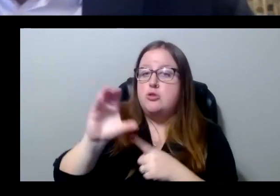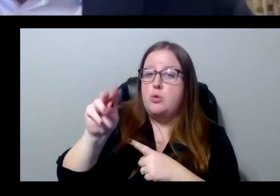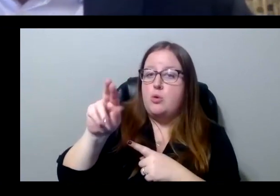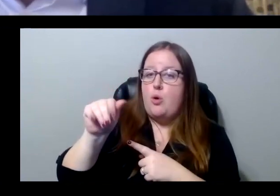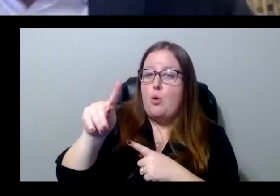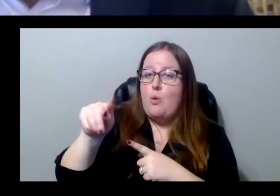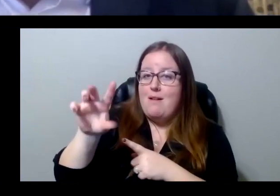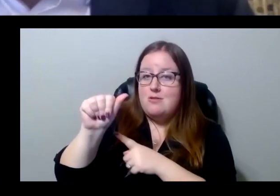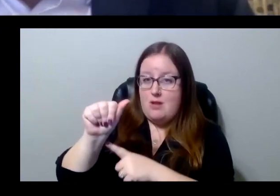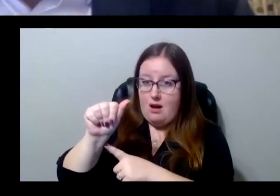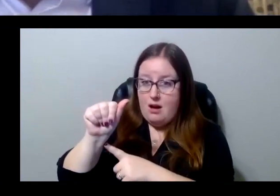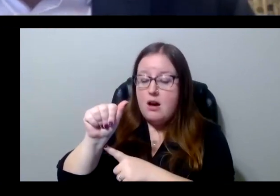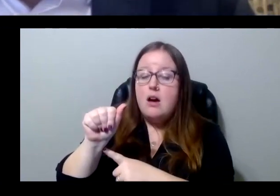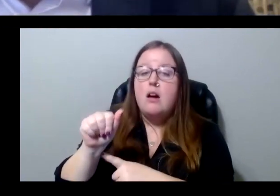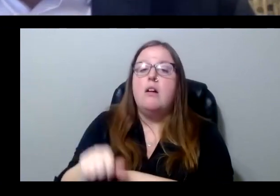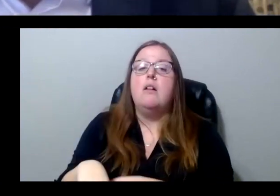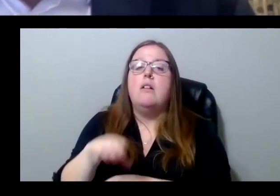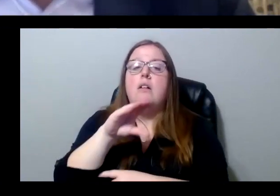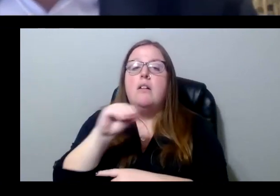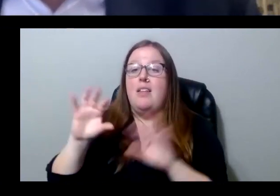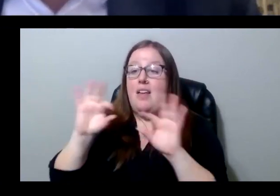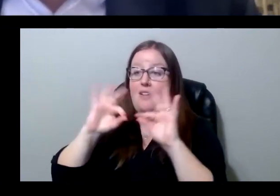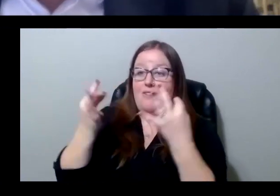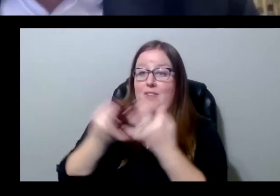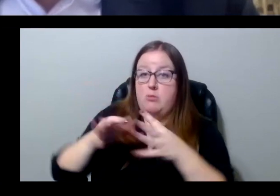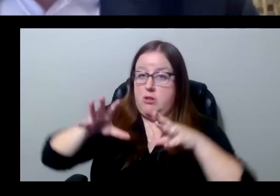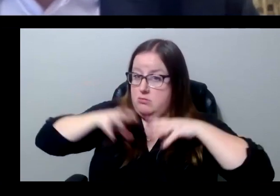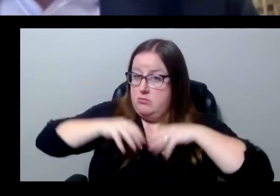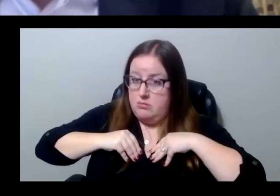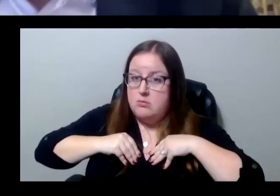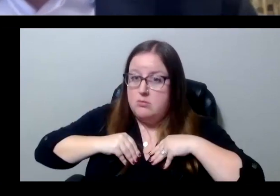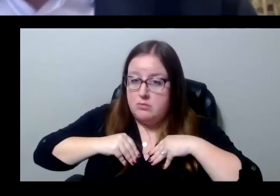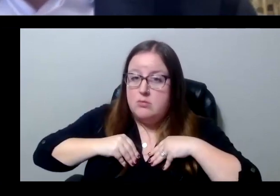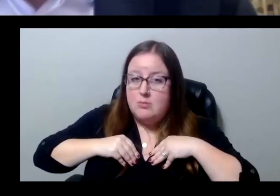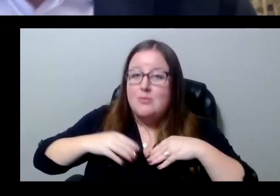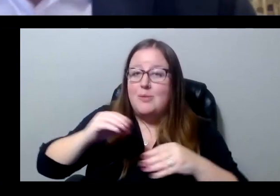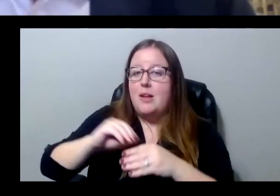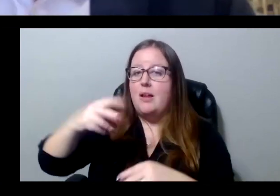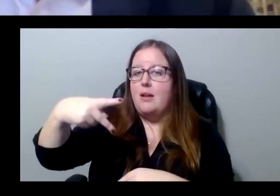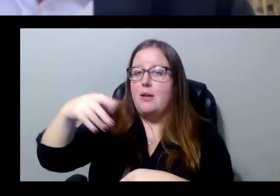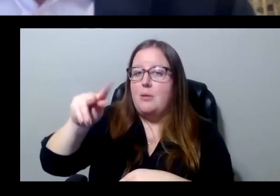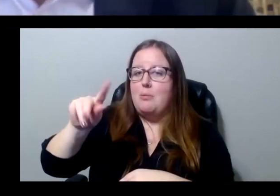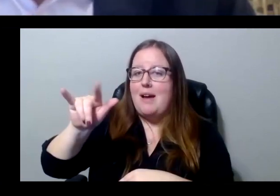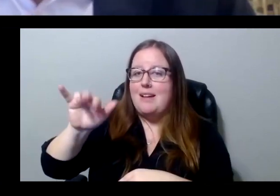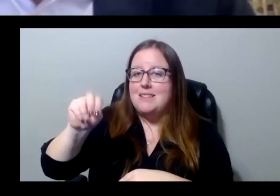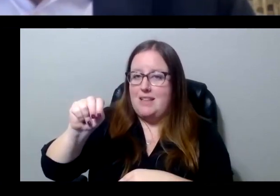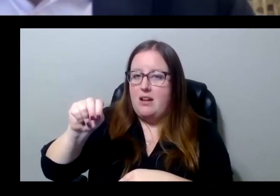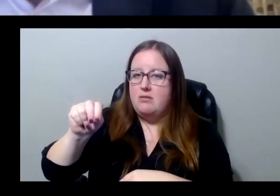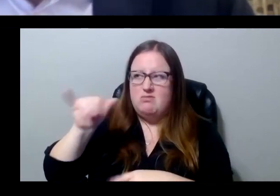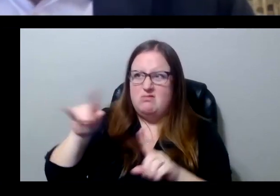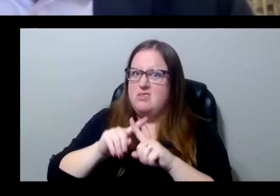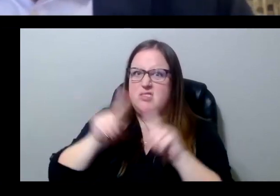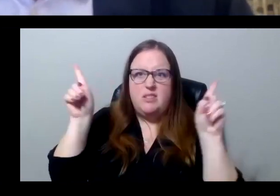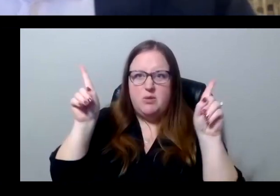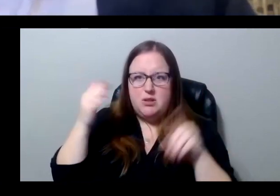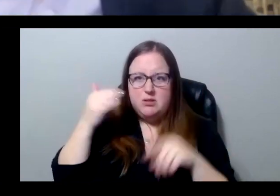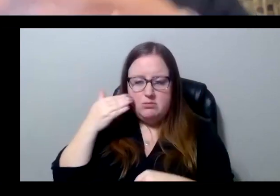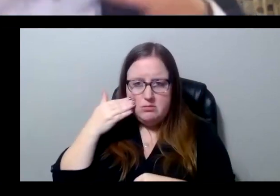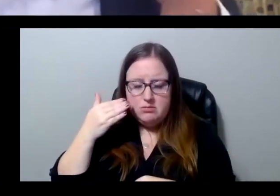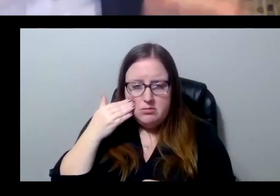some laws, I guess, imposed in Berlin and other places in Germany that were, in a sense,